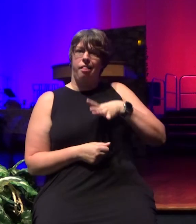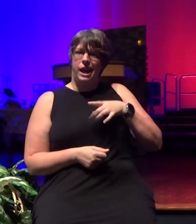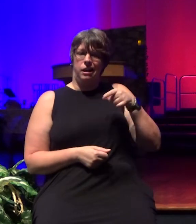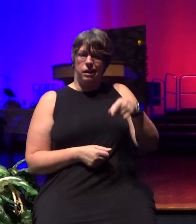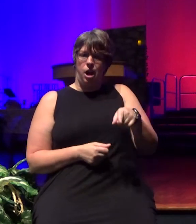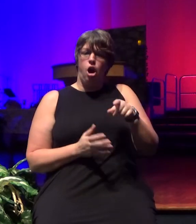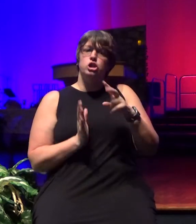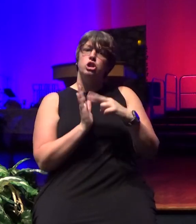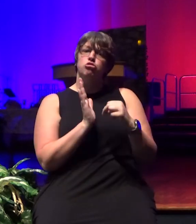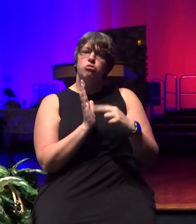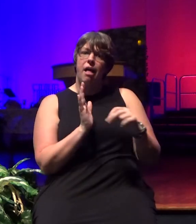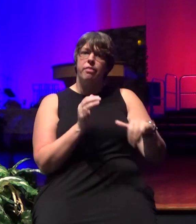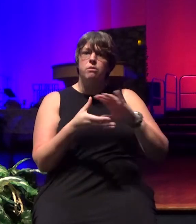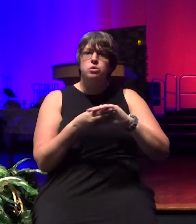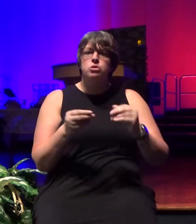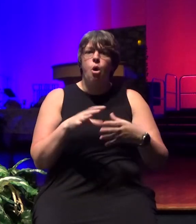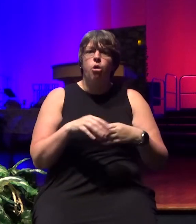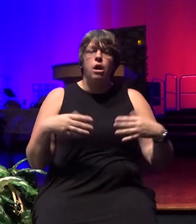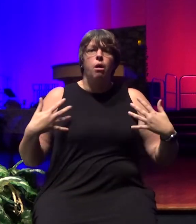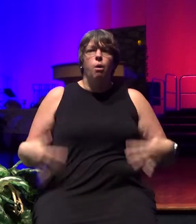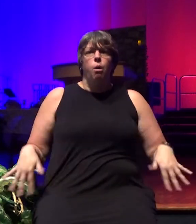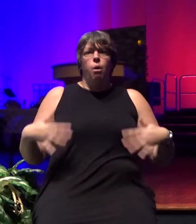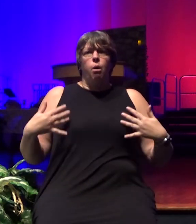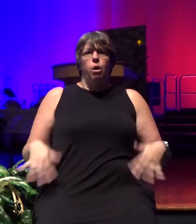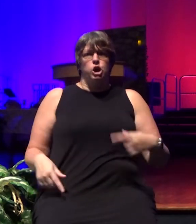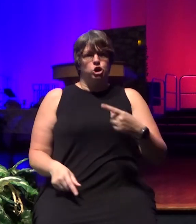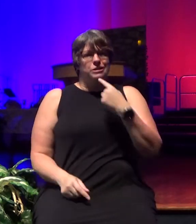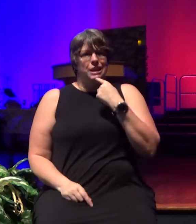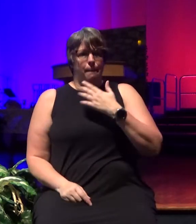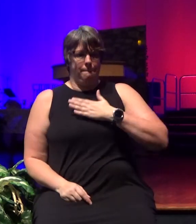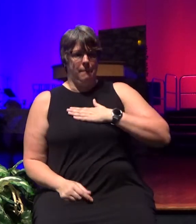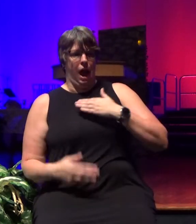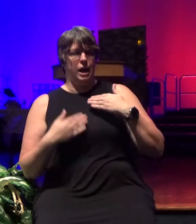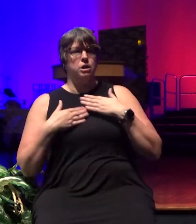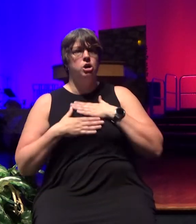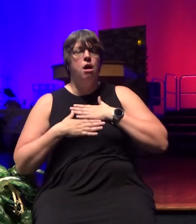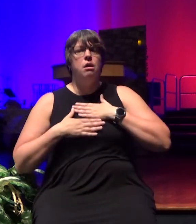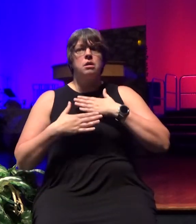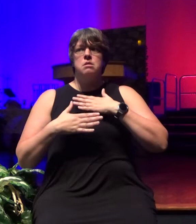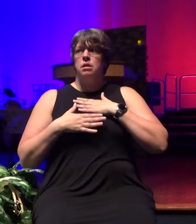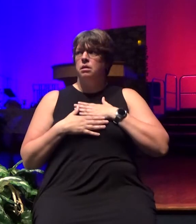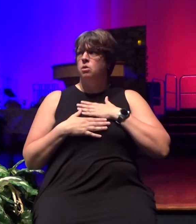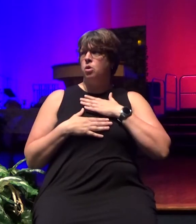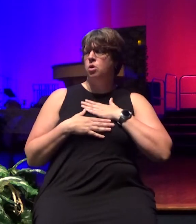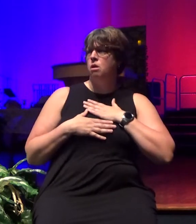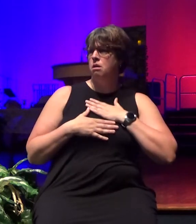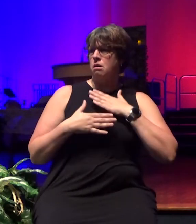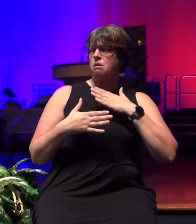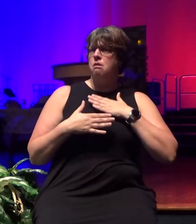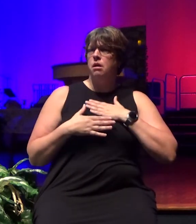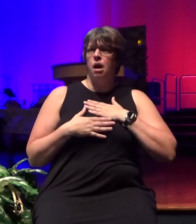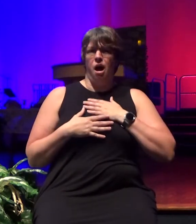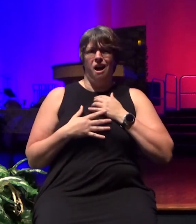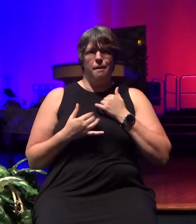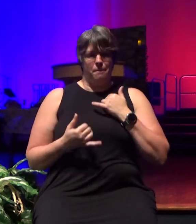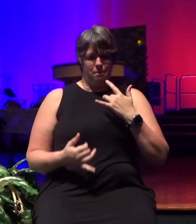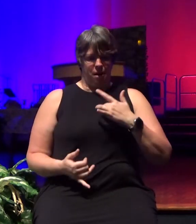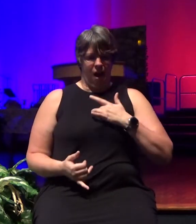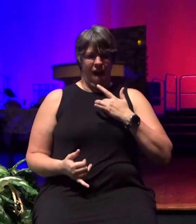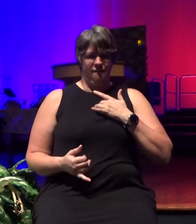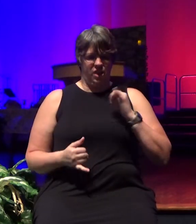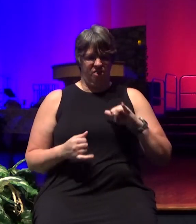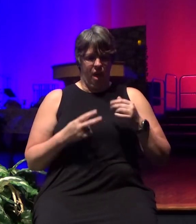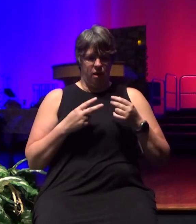heavy and my breathing is quick. Maybe I'm valuable too," is the thought that circles my head and